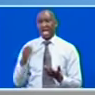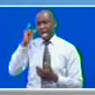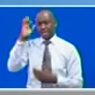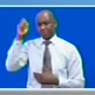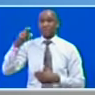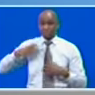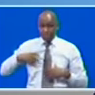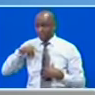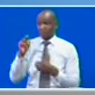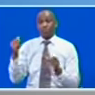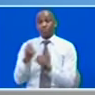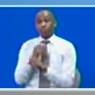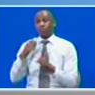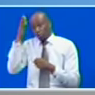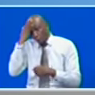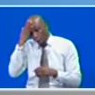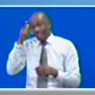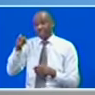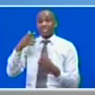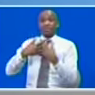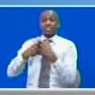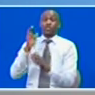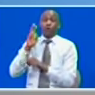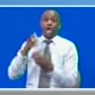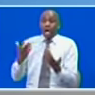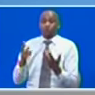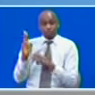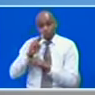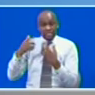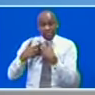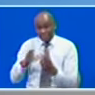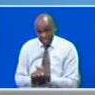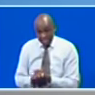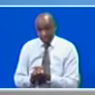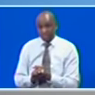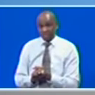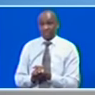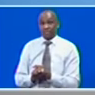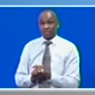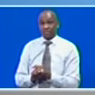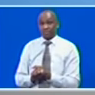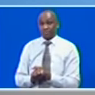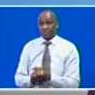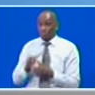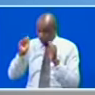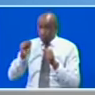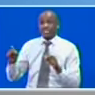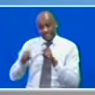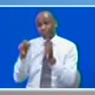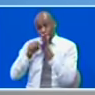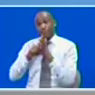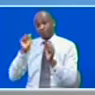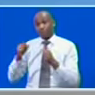officials mm-hmm. were not able to familiarize themselves, and there were problems, especially with the evens, are we going to face the same